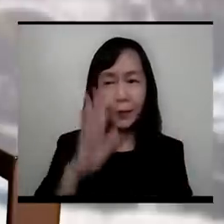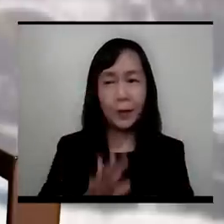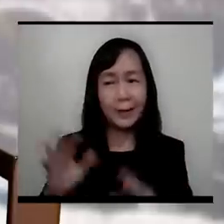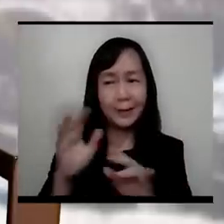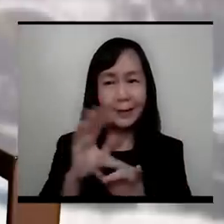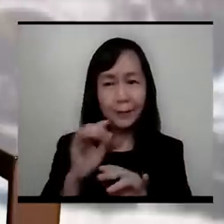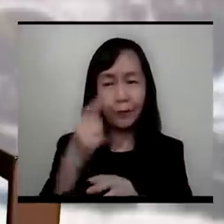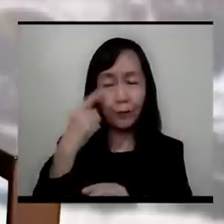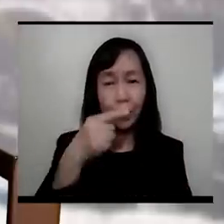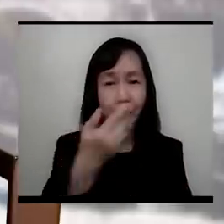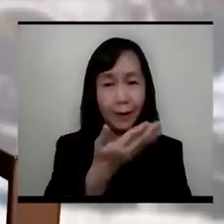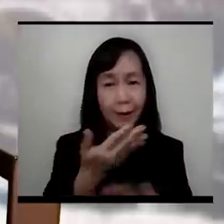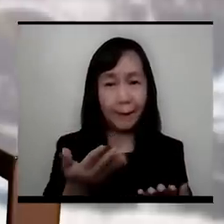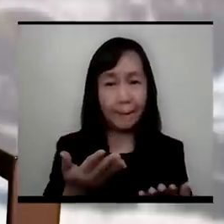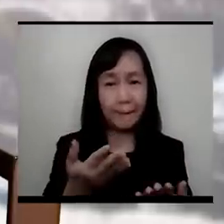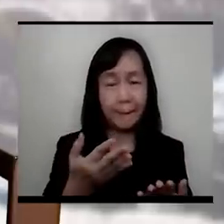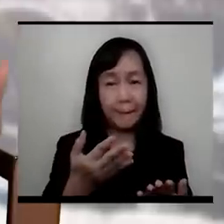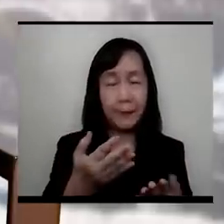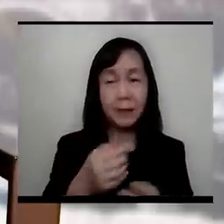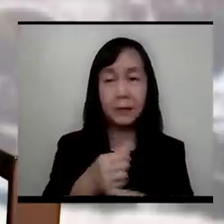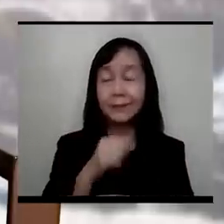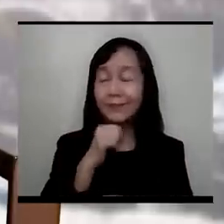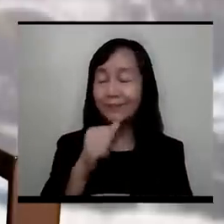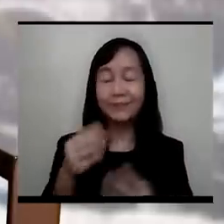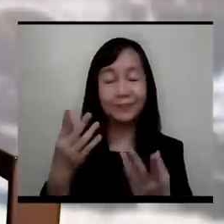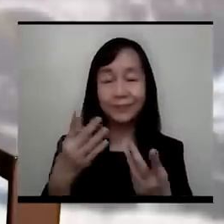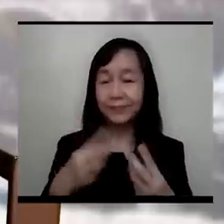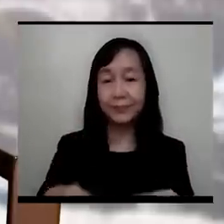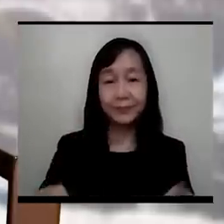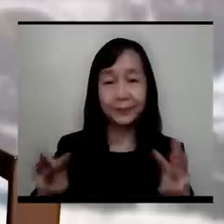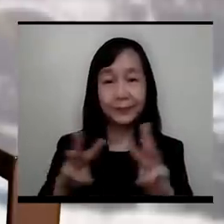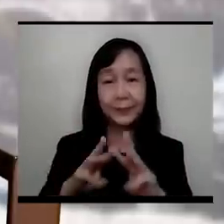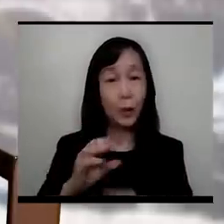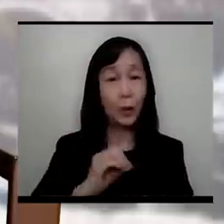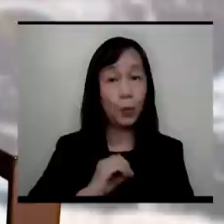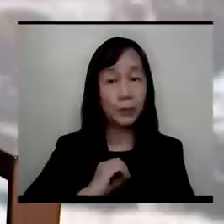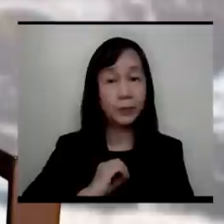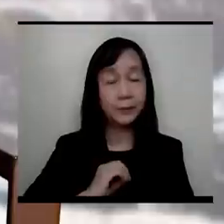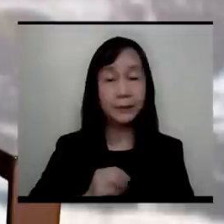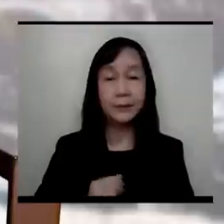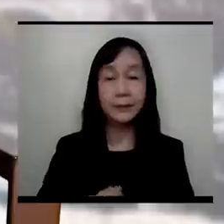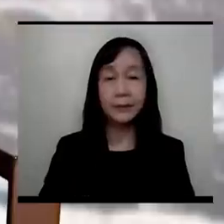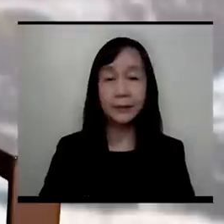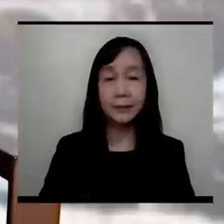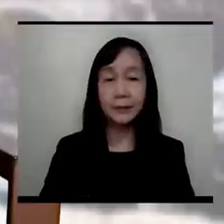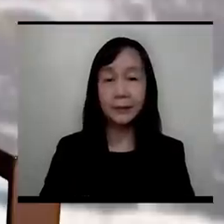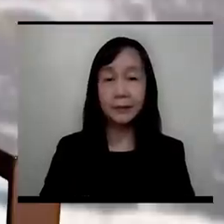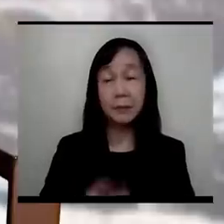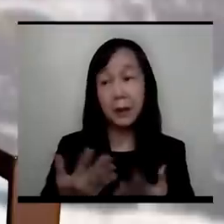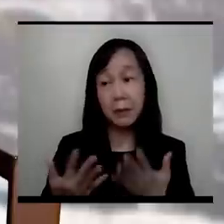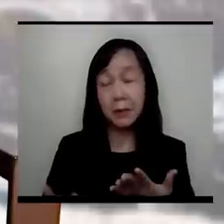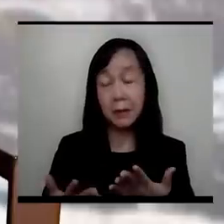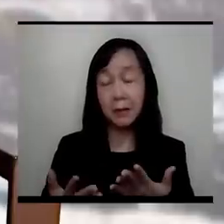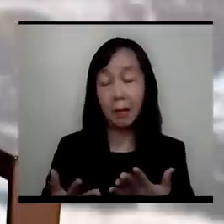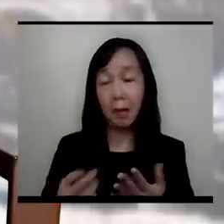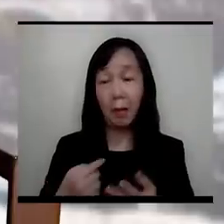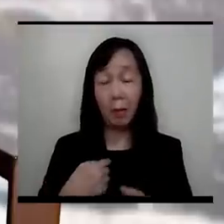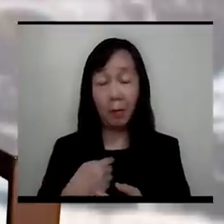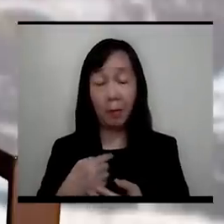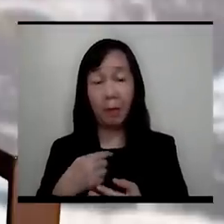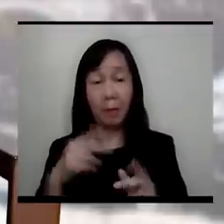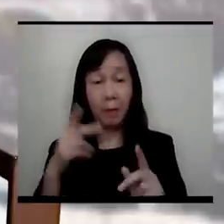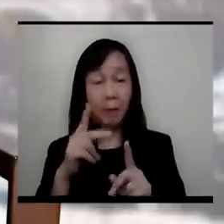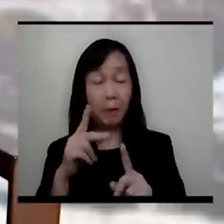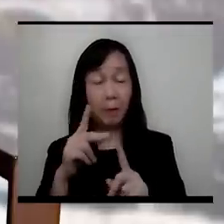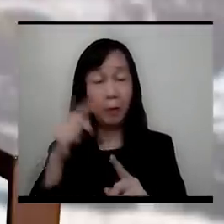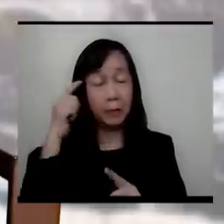Who does not deserve such owning What he probably deserved As a I don't know